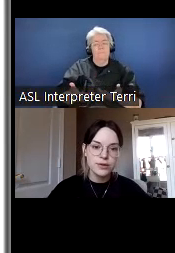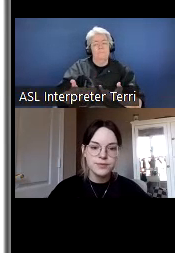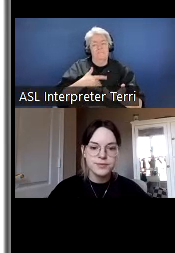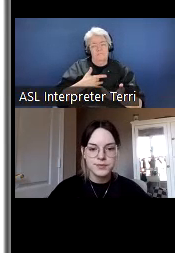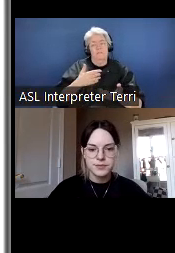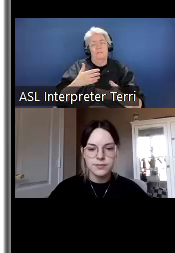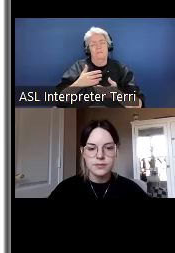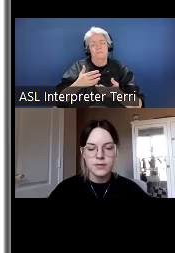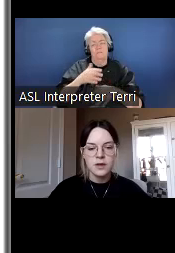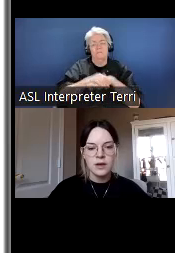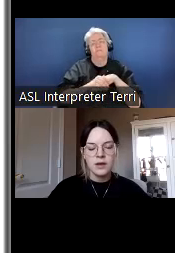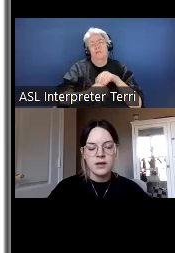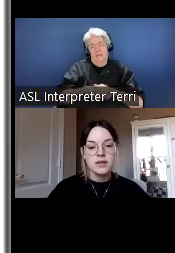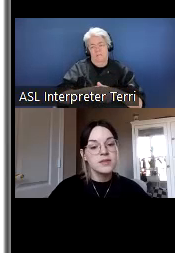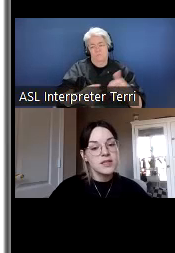as possible.